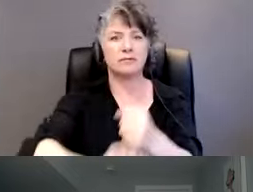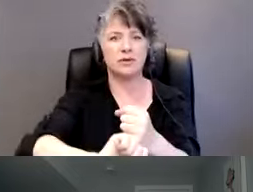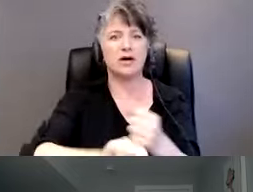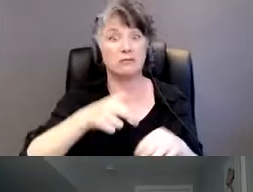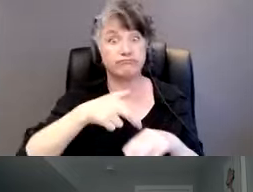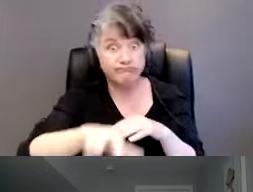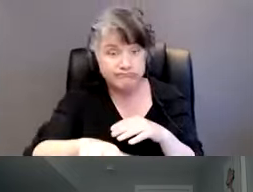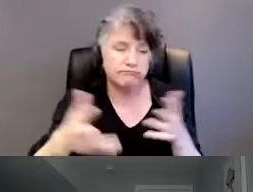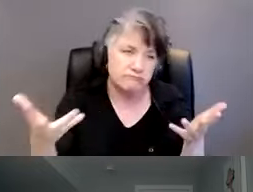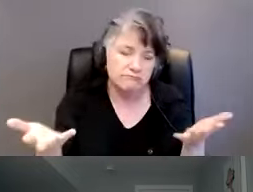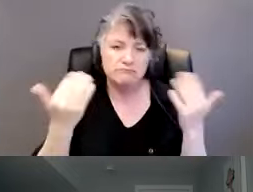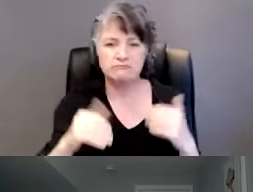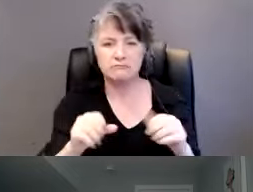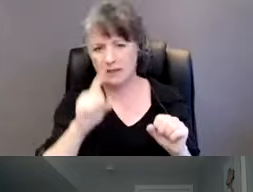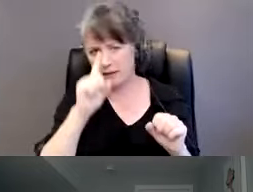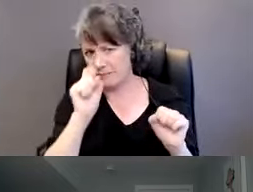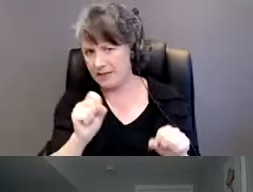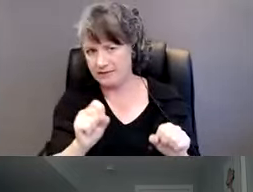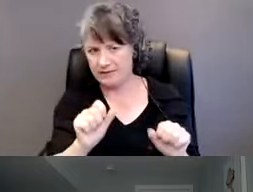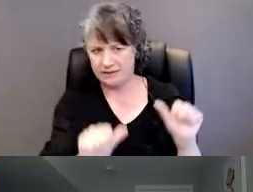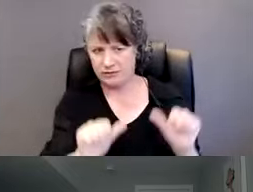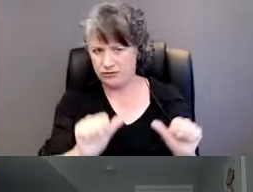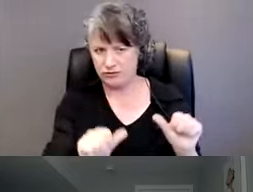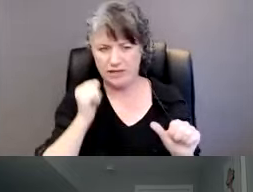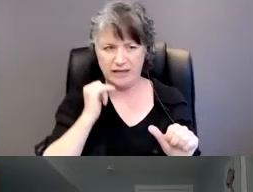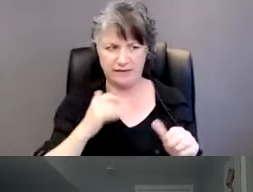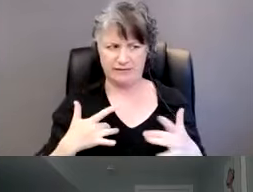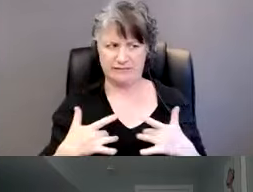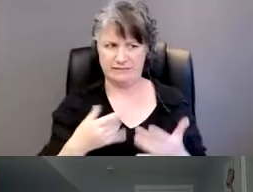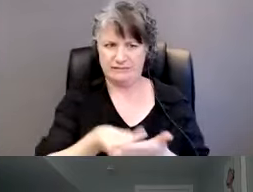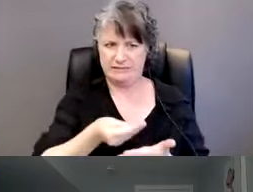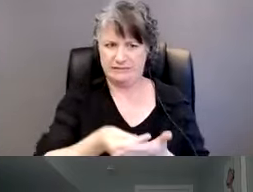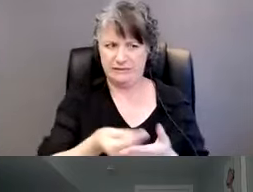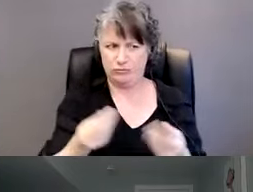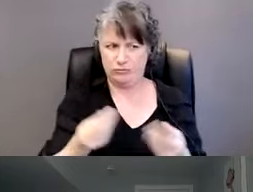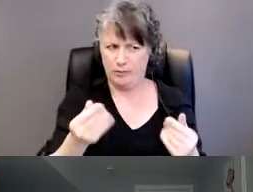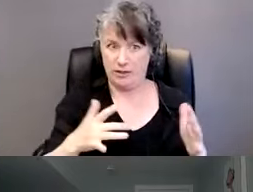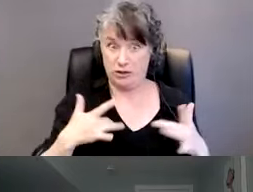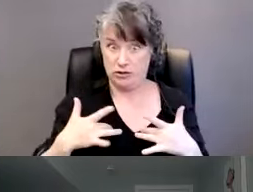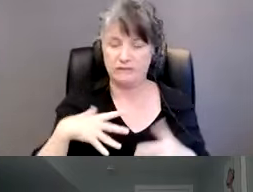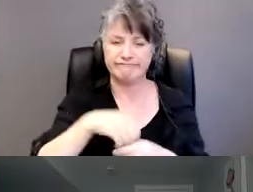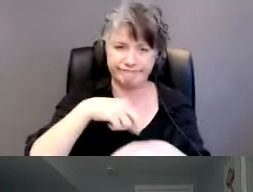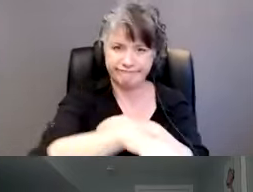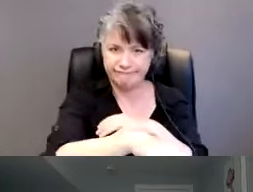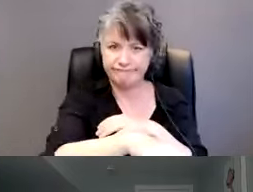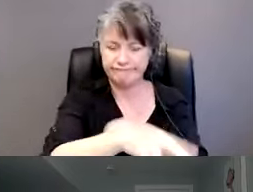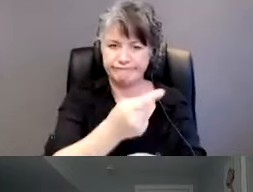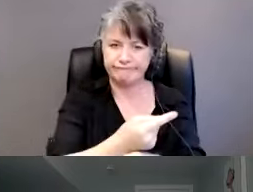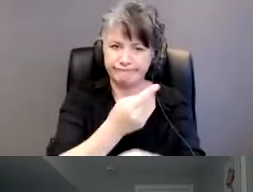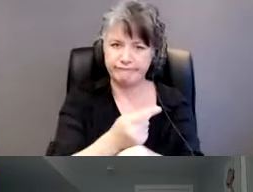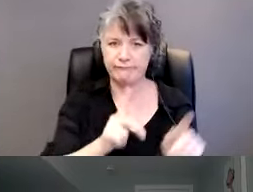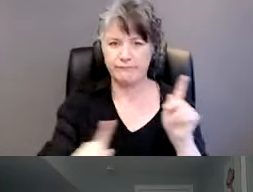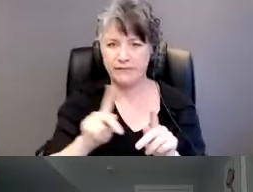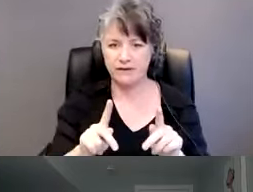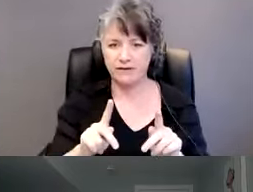even capacity assessor if we are concerned about finances or property. So again, those linkages are key part